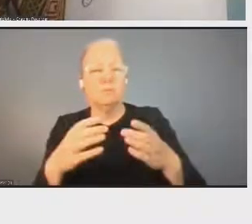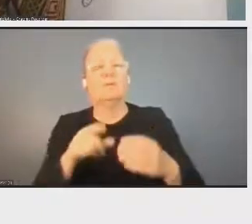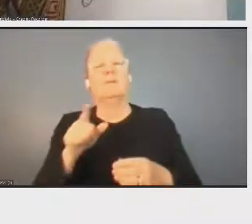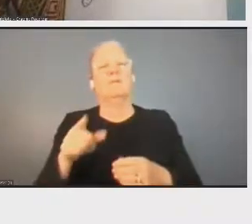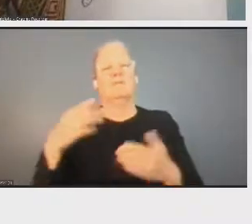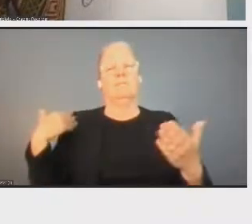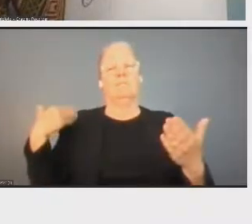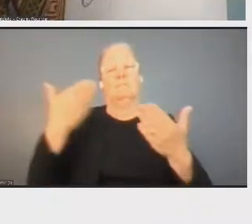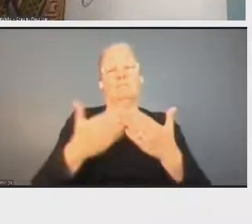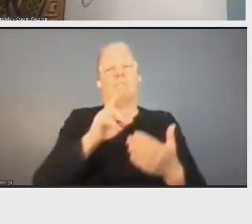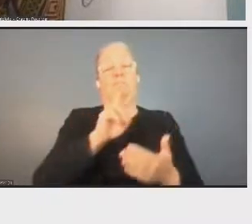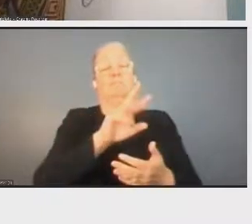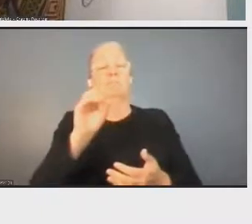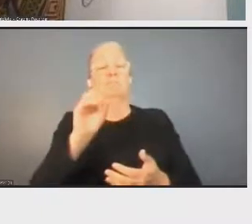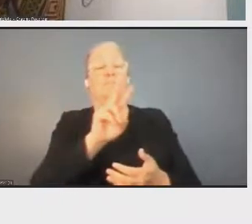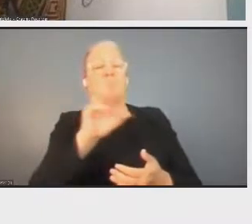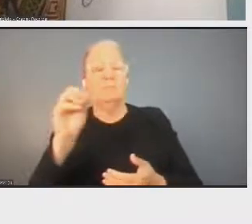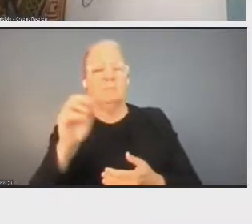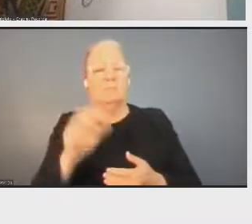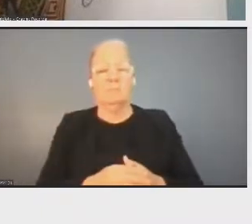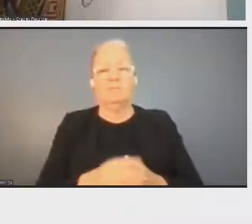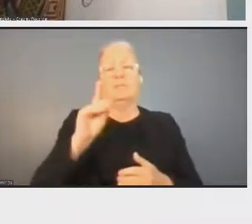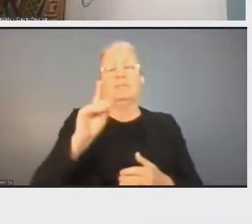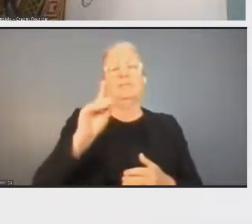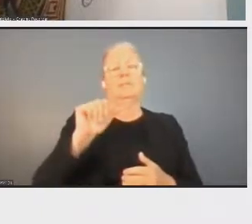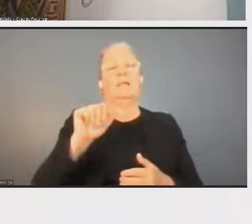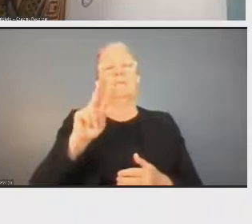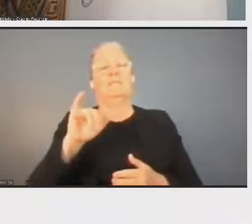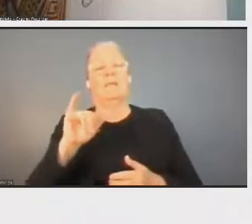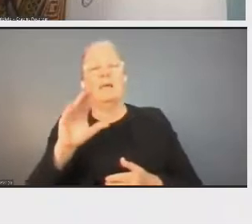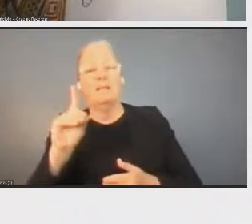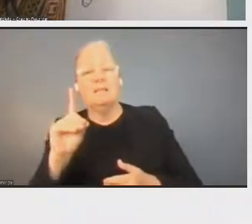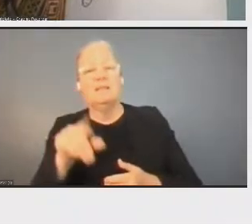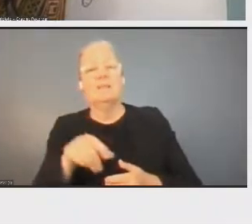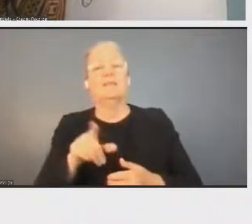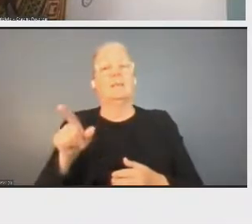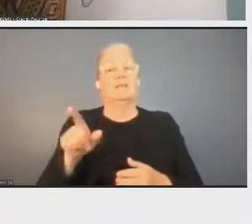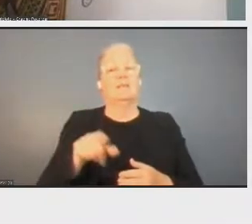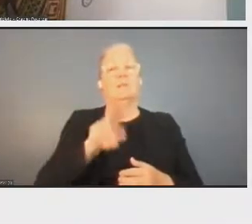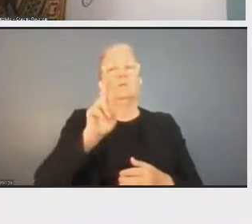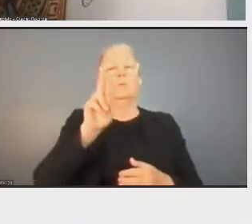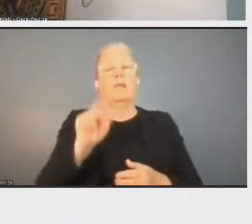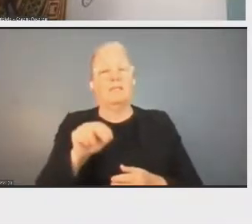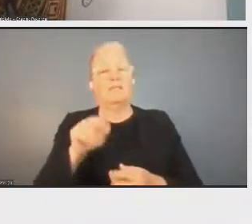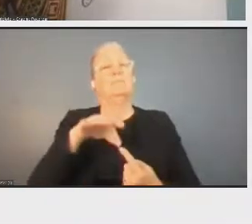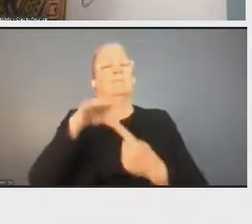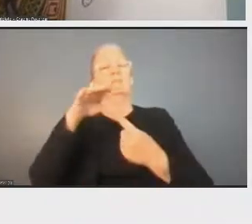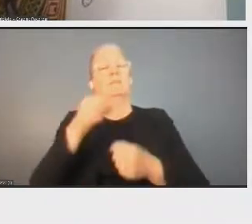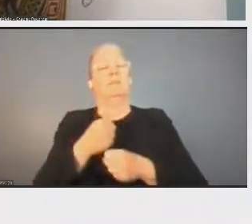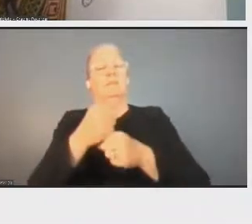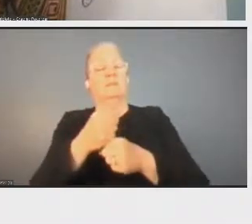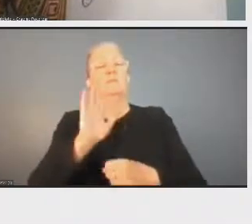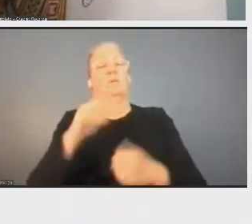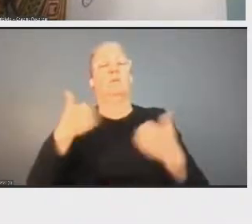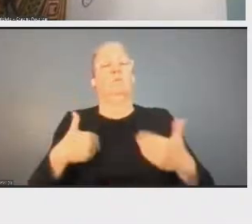Post-2020. Mr. Dave Boyd, UN Special Rapporteur on Human Rights and the Environment. Ms.